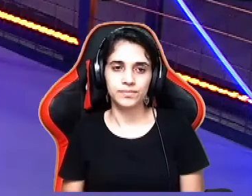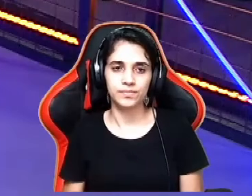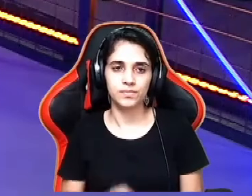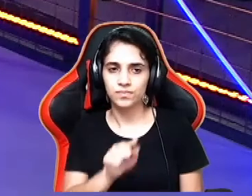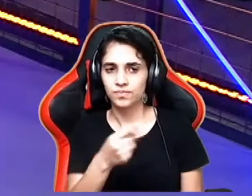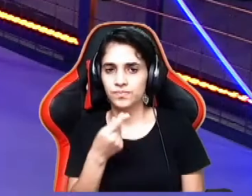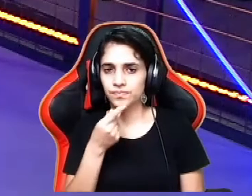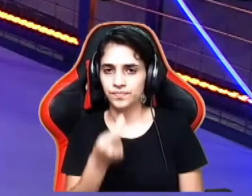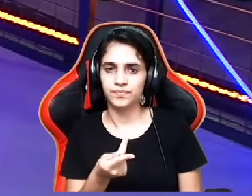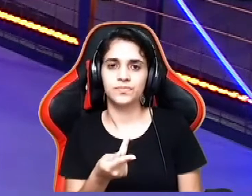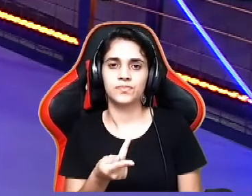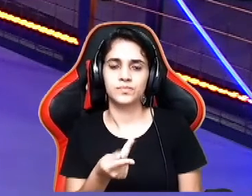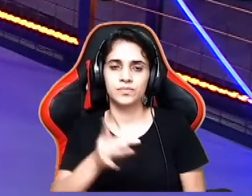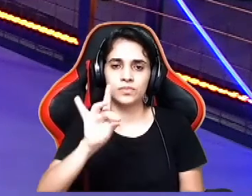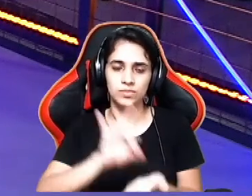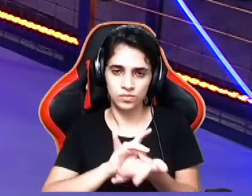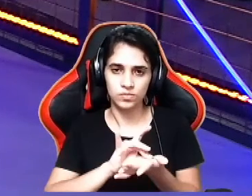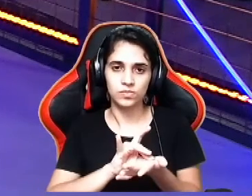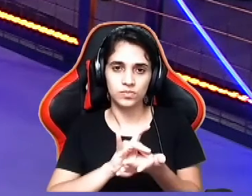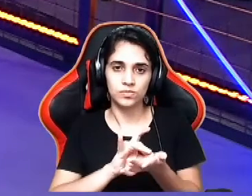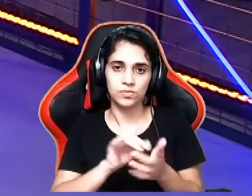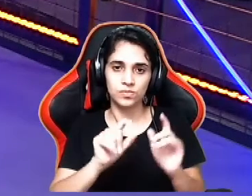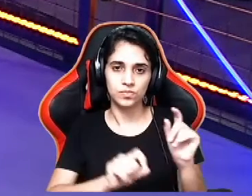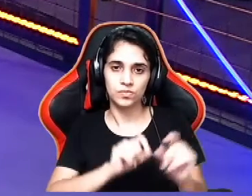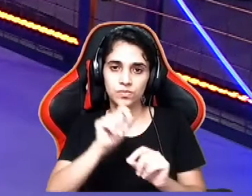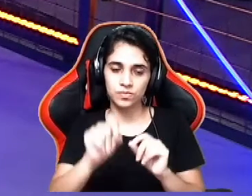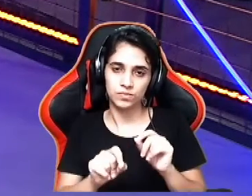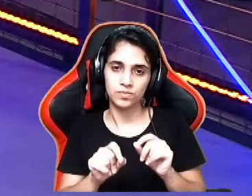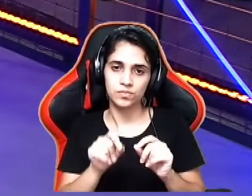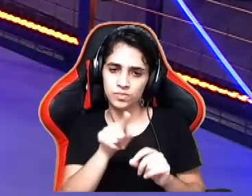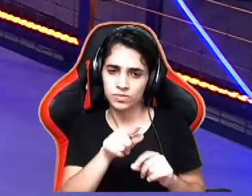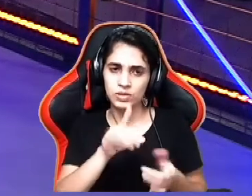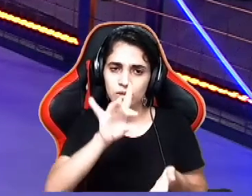Nice. So one thing that you brought to the table is